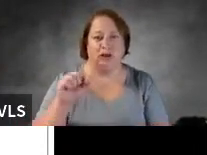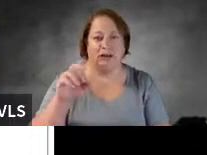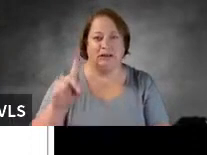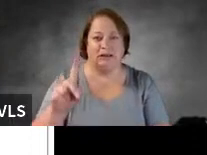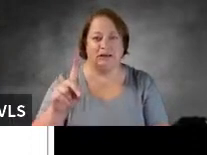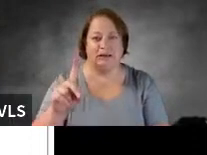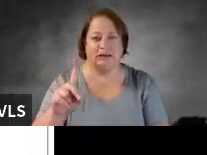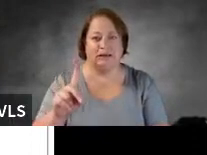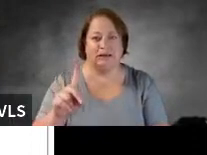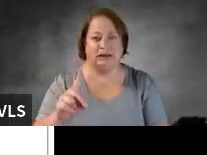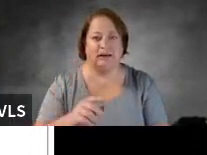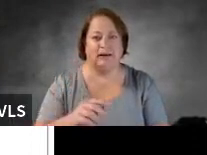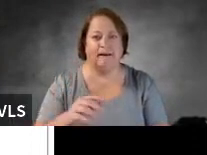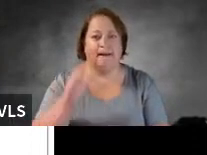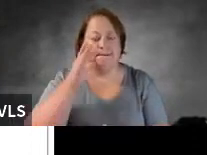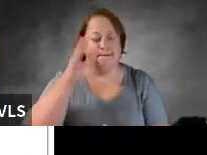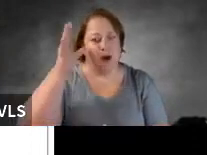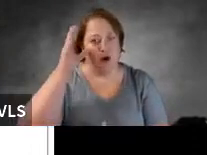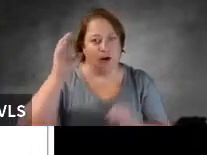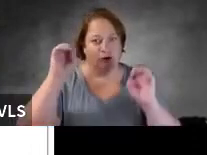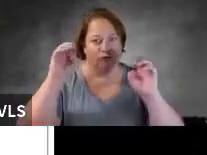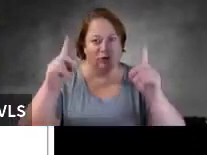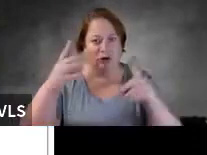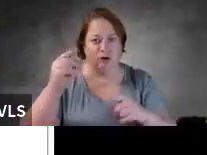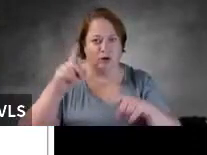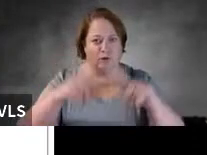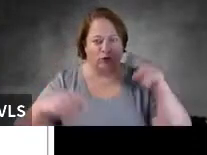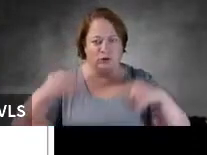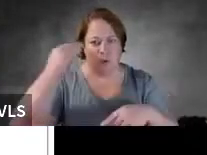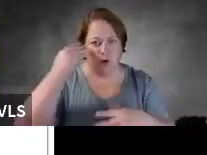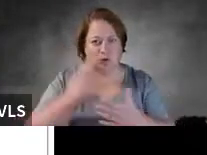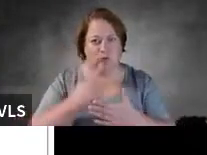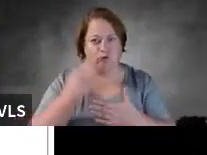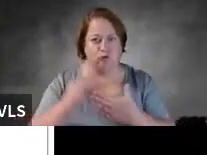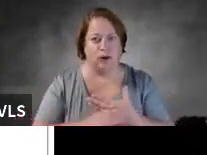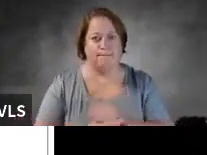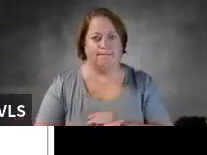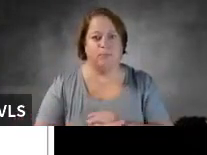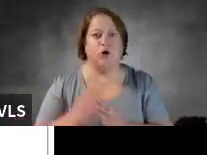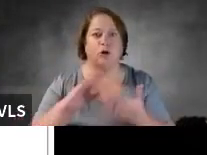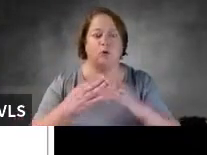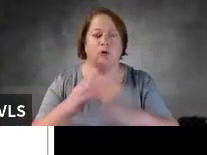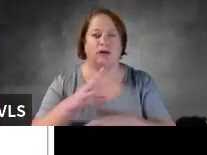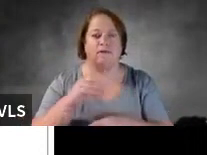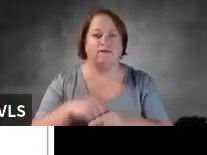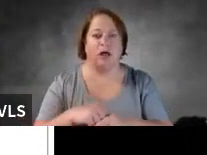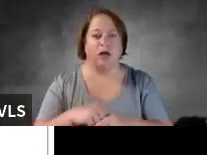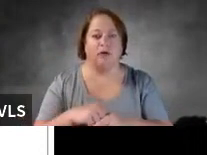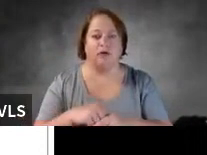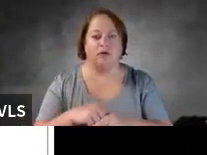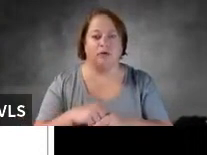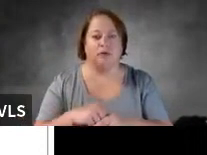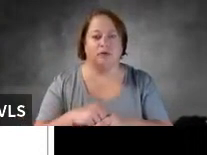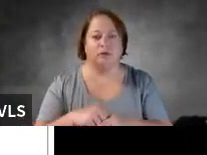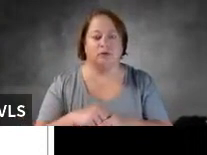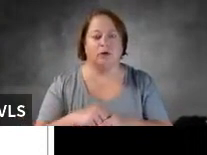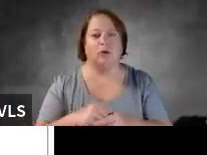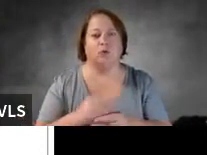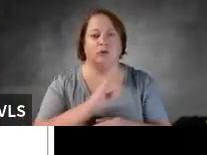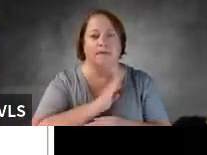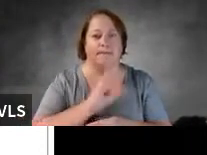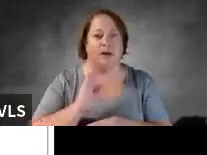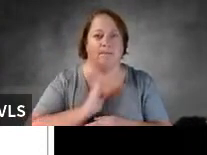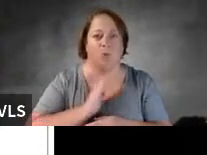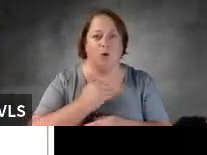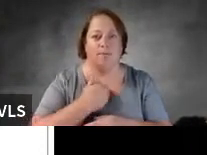Parent Education and Diversity Awareness Program. Her community involvement includes serving as a board